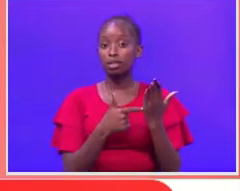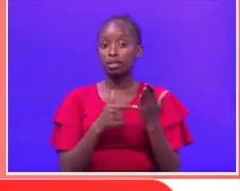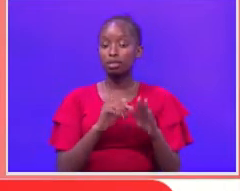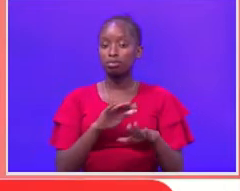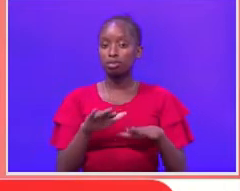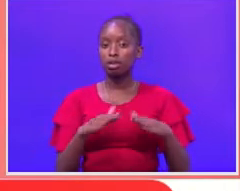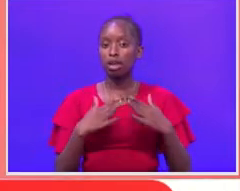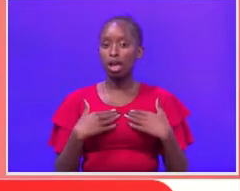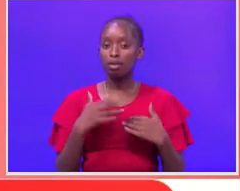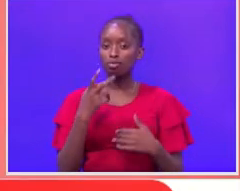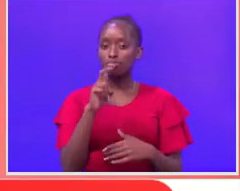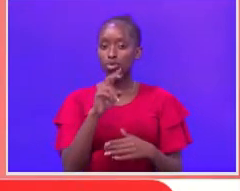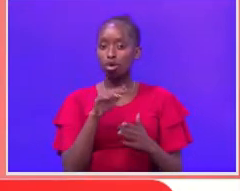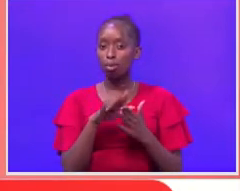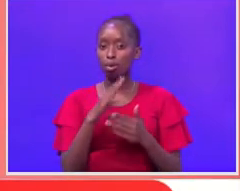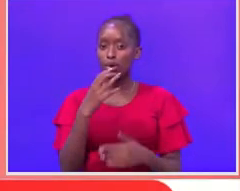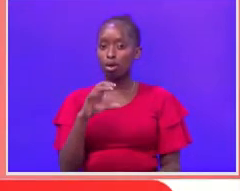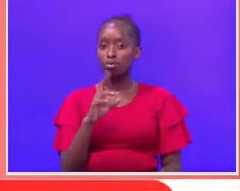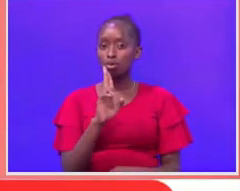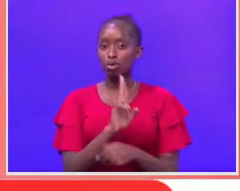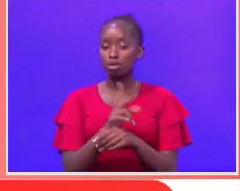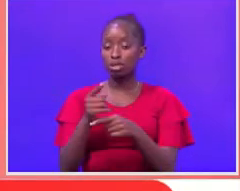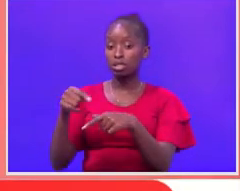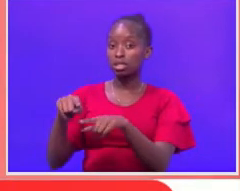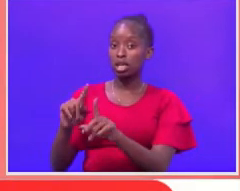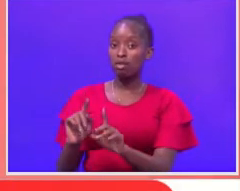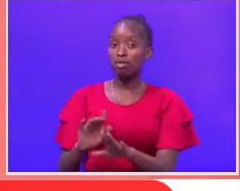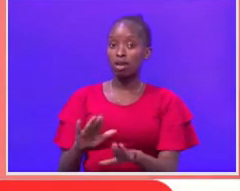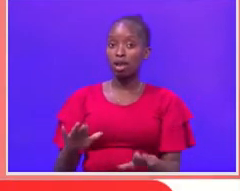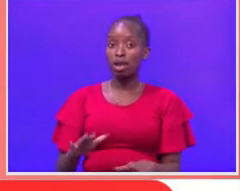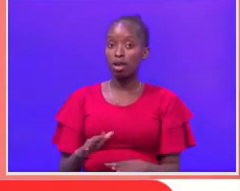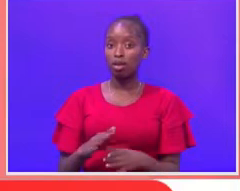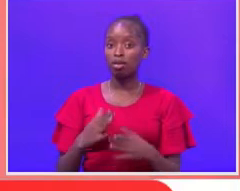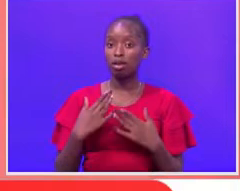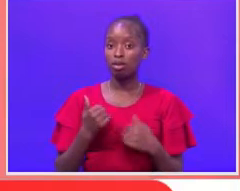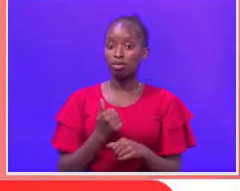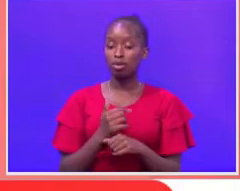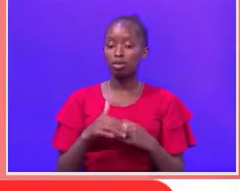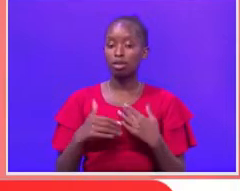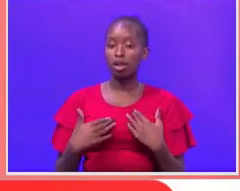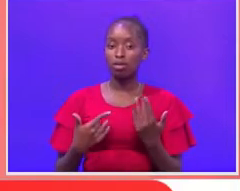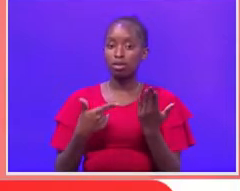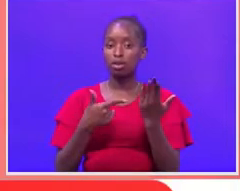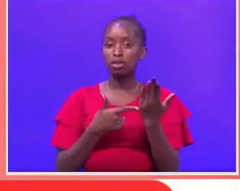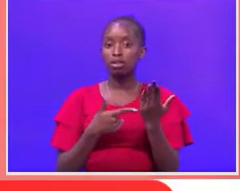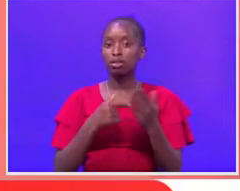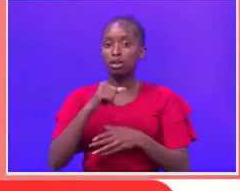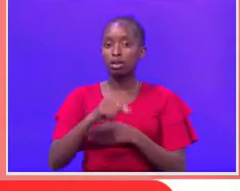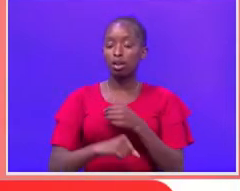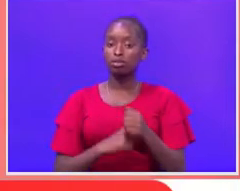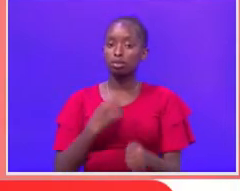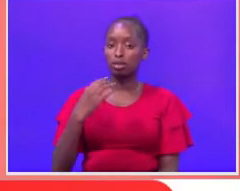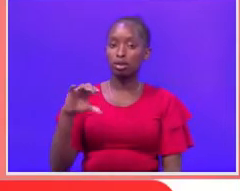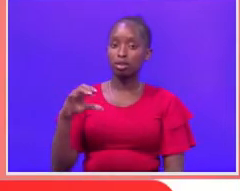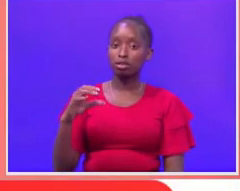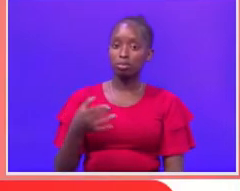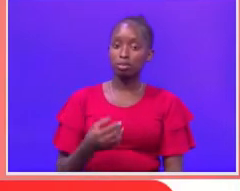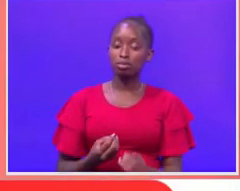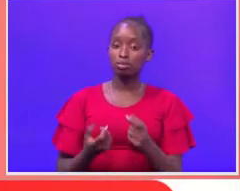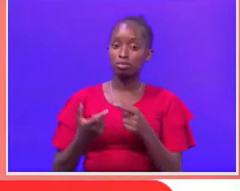customers using self-service channels. Our digitally active customers increased